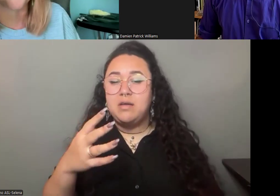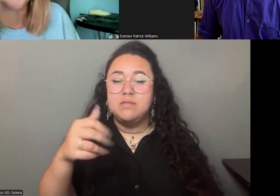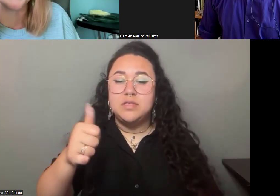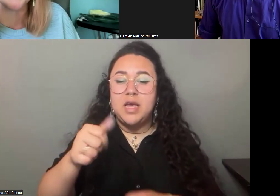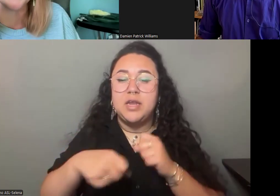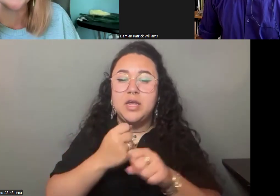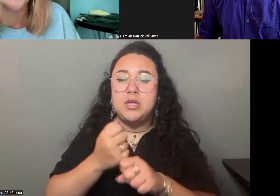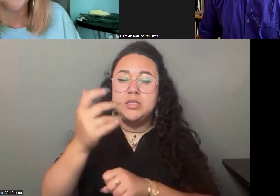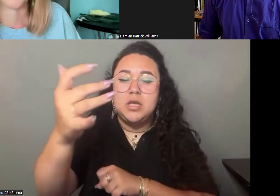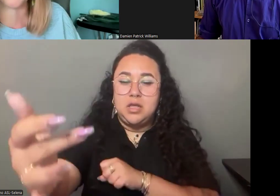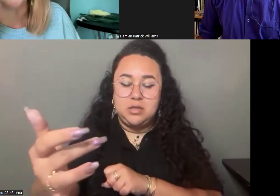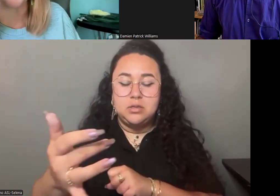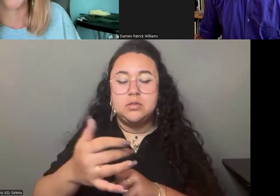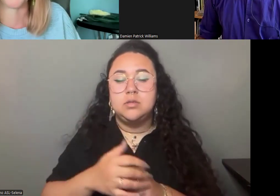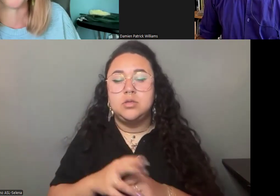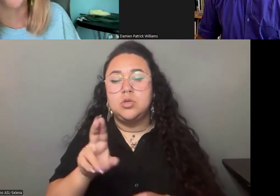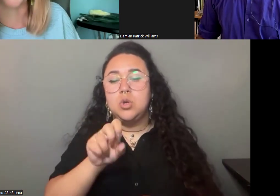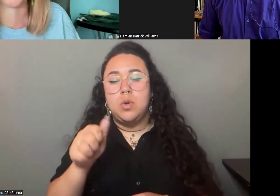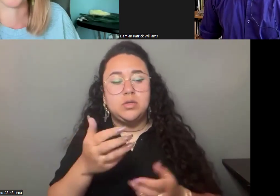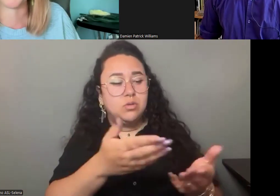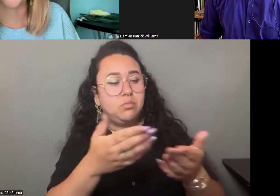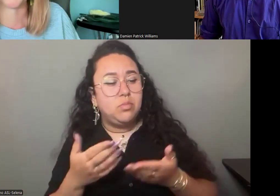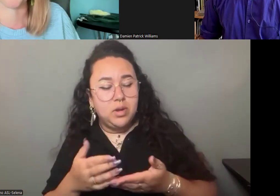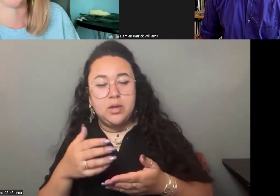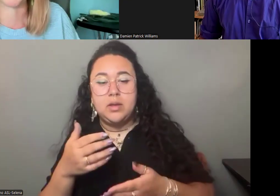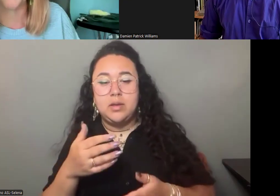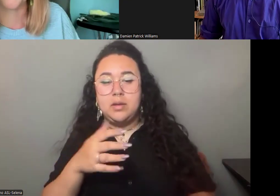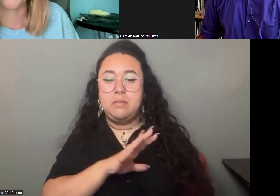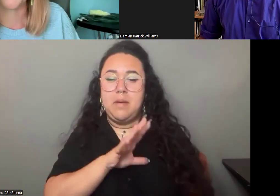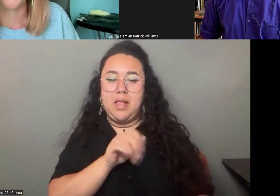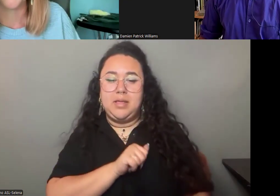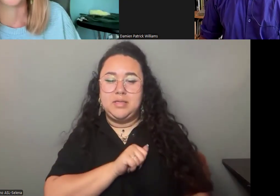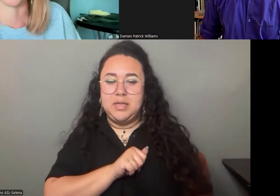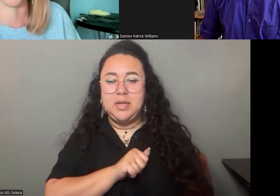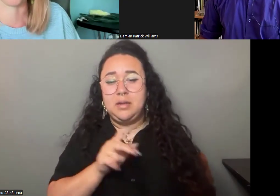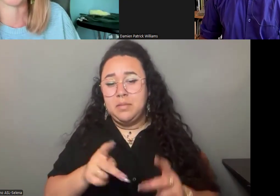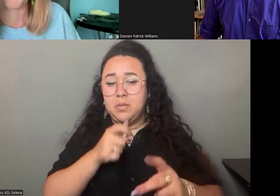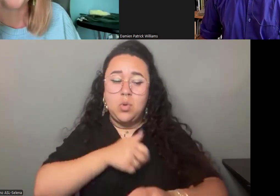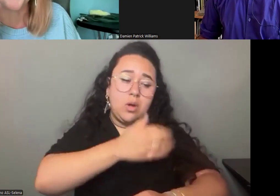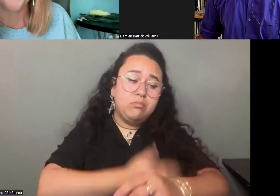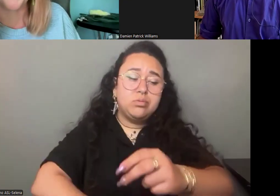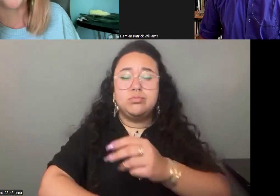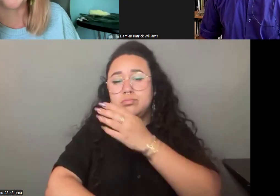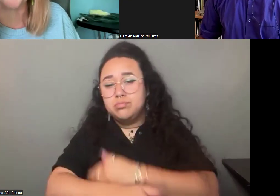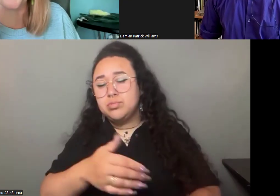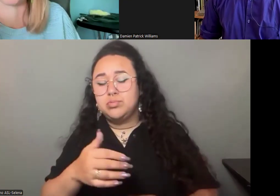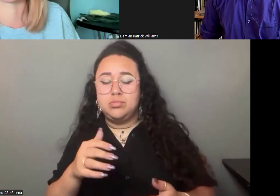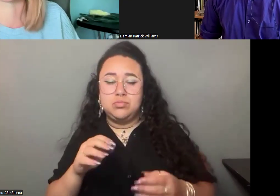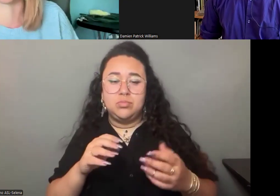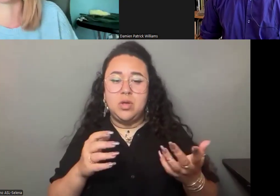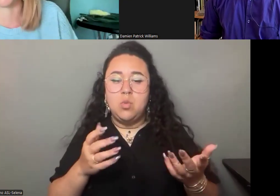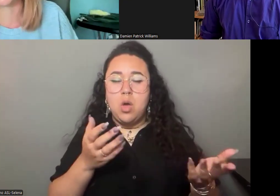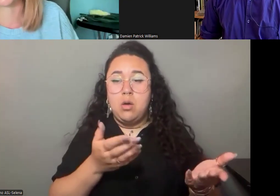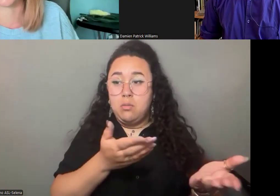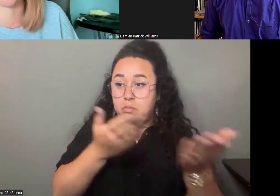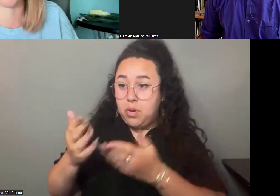Palestinian amputees and celebrate the US for giving them prosthetics, right? Because we have so many of these moments